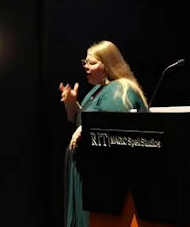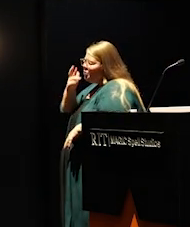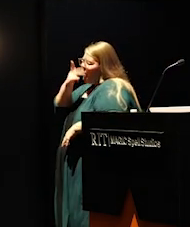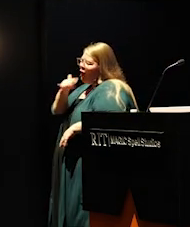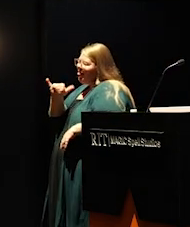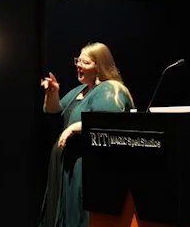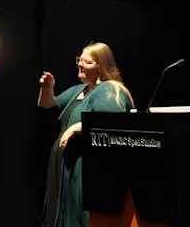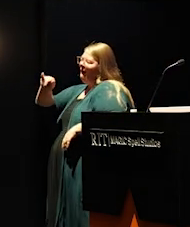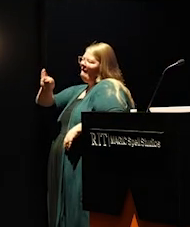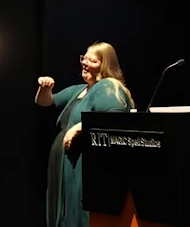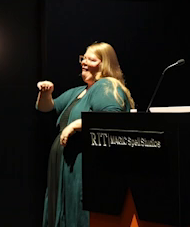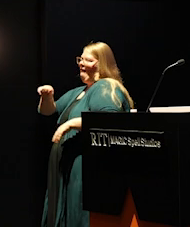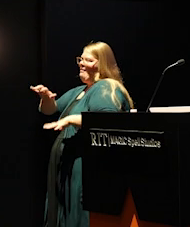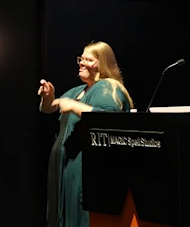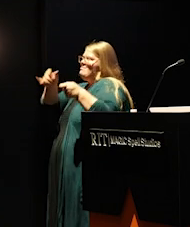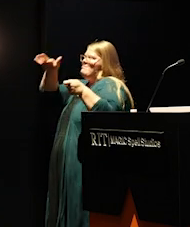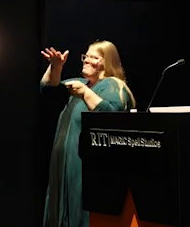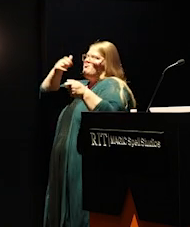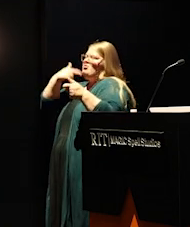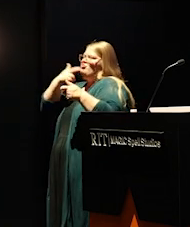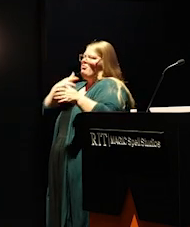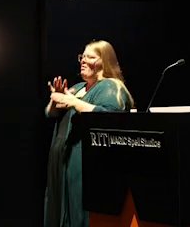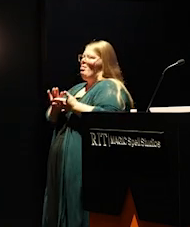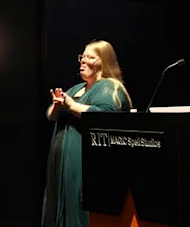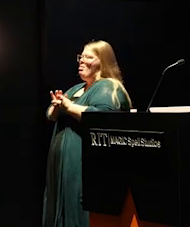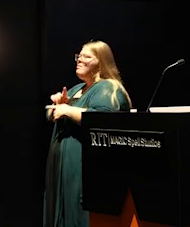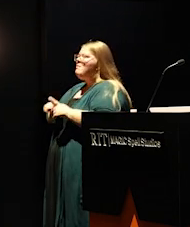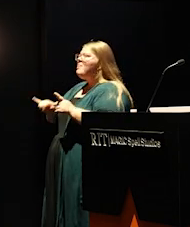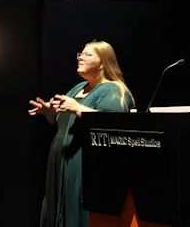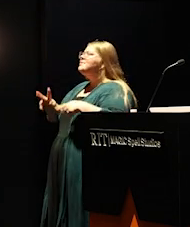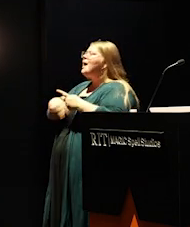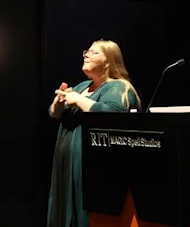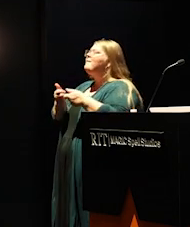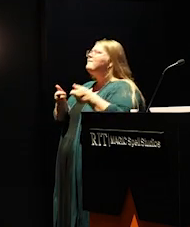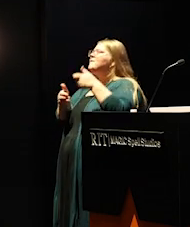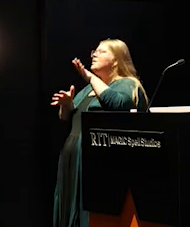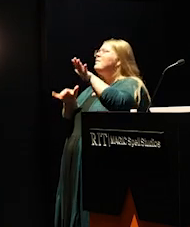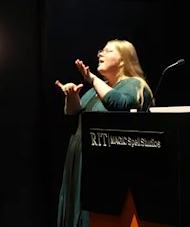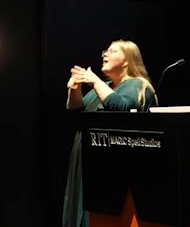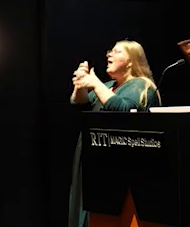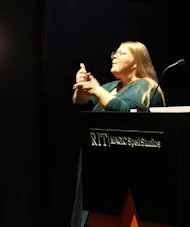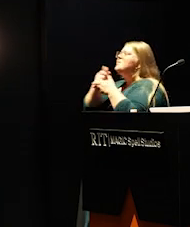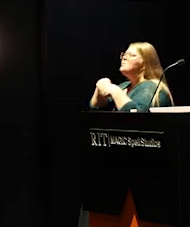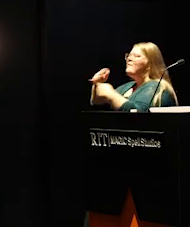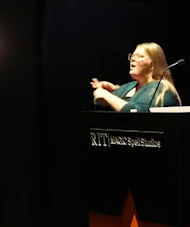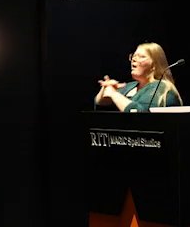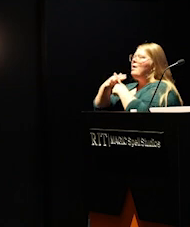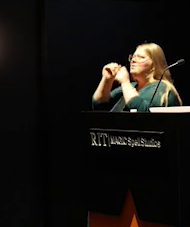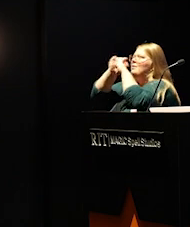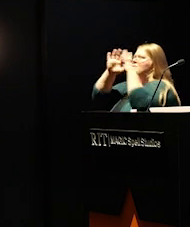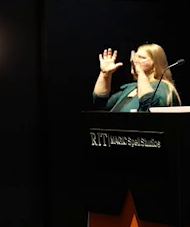like that idea of like off the books poker tournaments gives you like a context, and you start like designing to it, and it's called